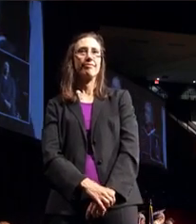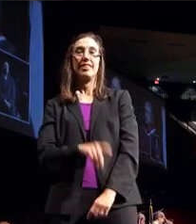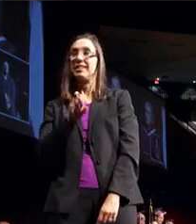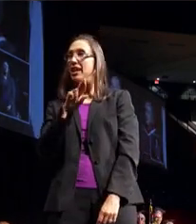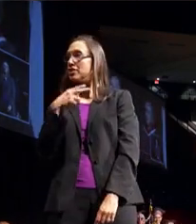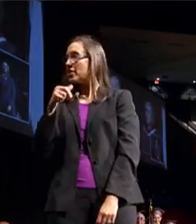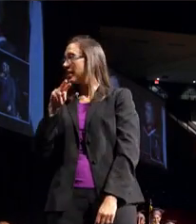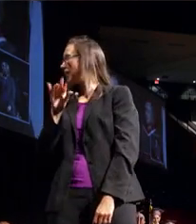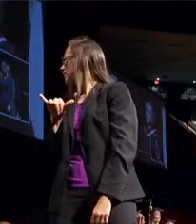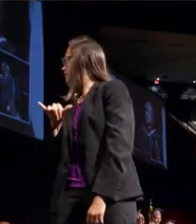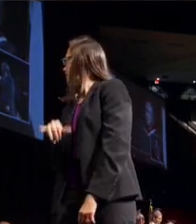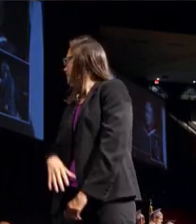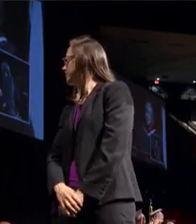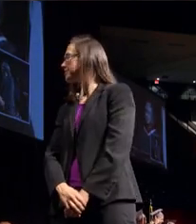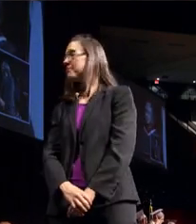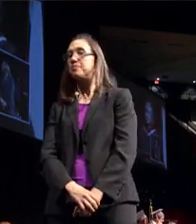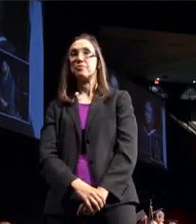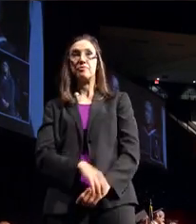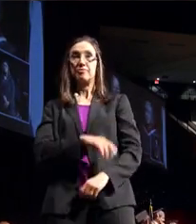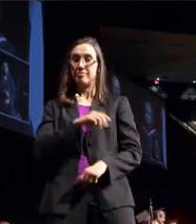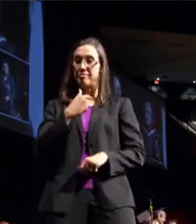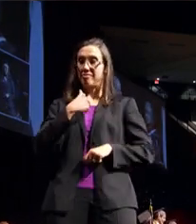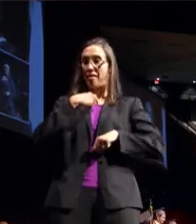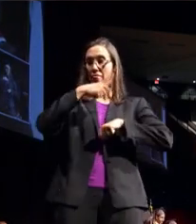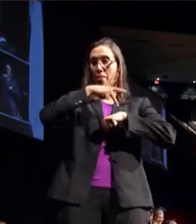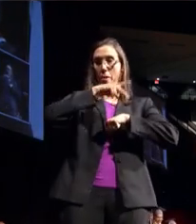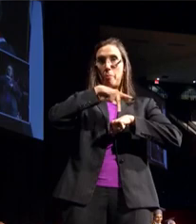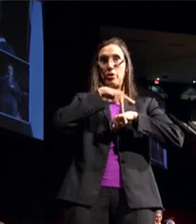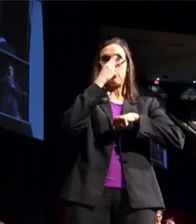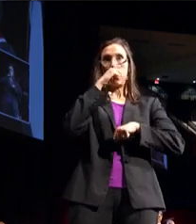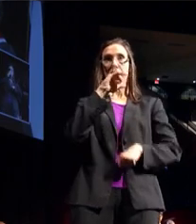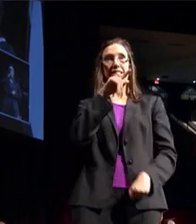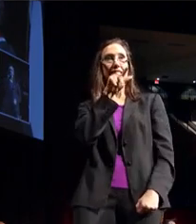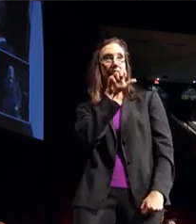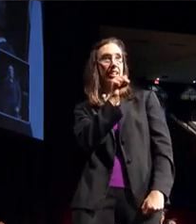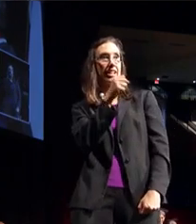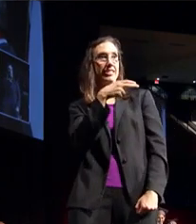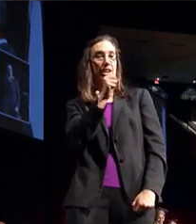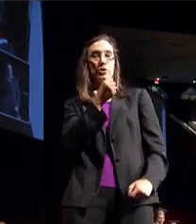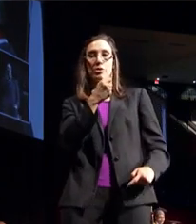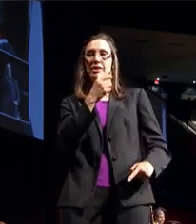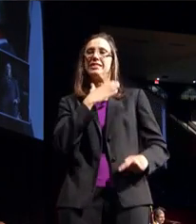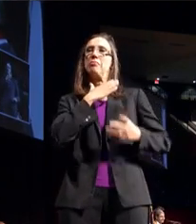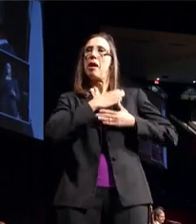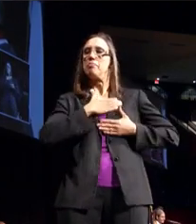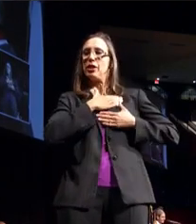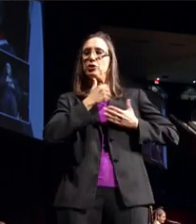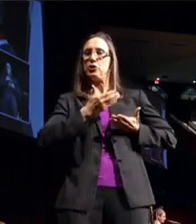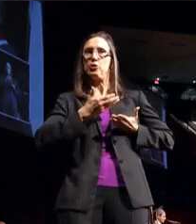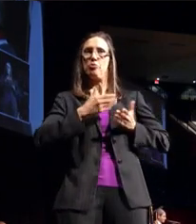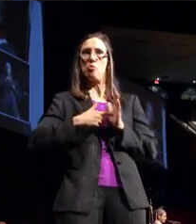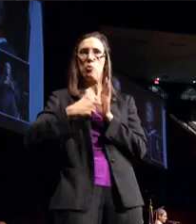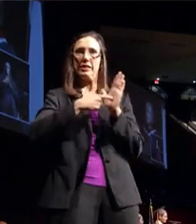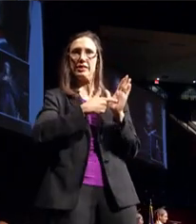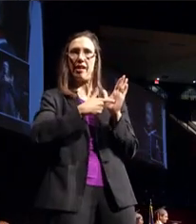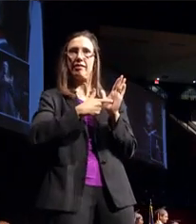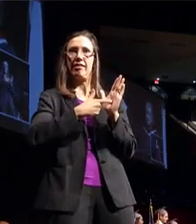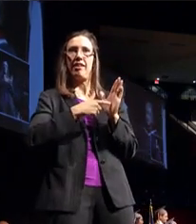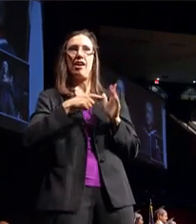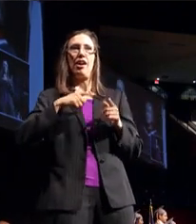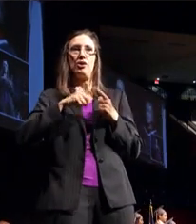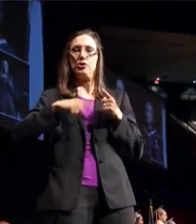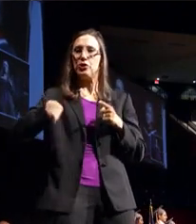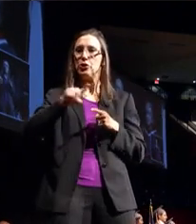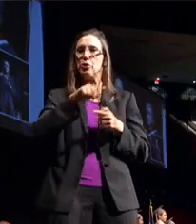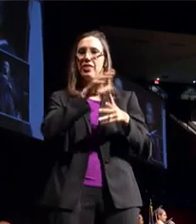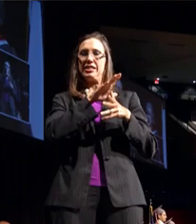Dr. Henry. As principal of Cypress Lakes High School, it is my pleasure to present to you the Cypress